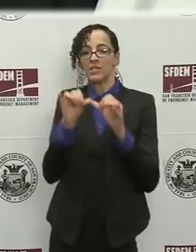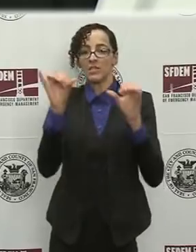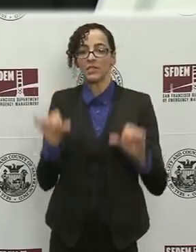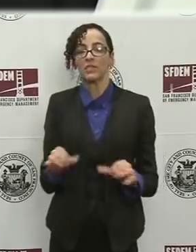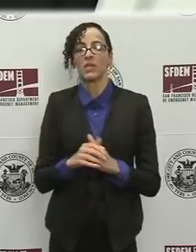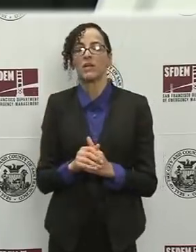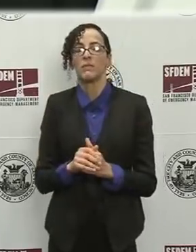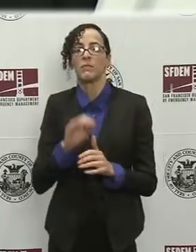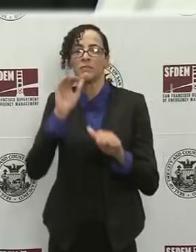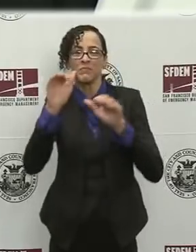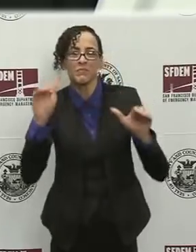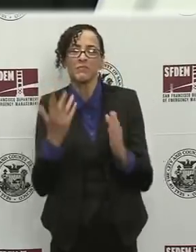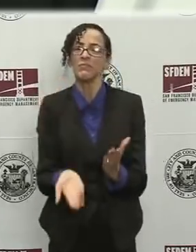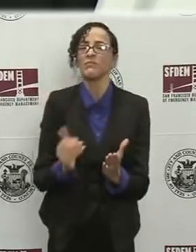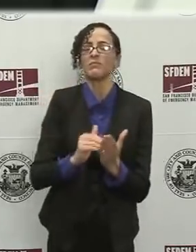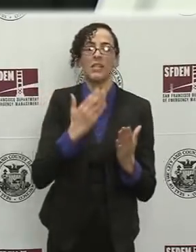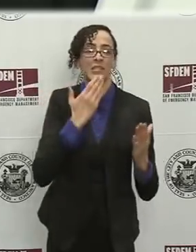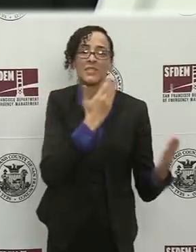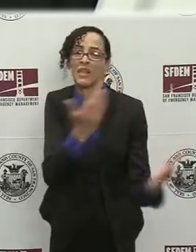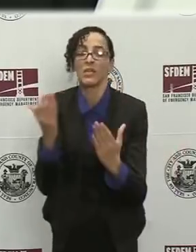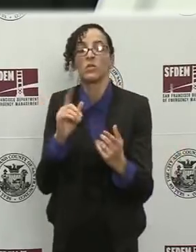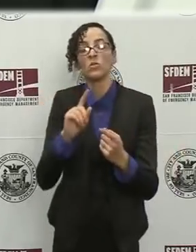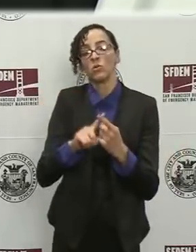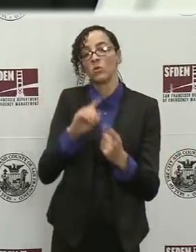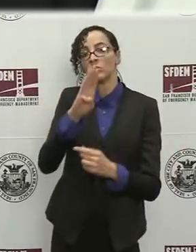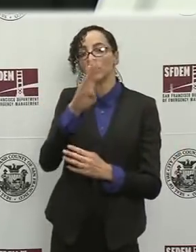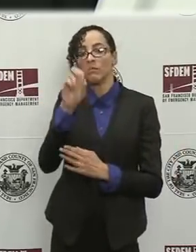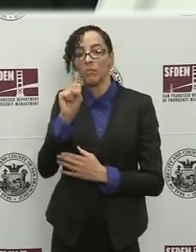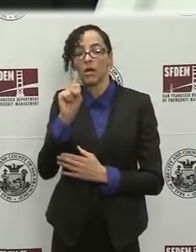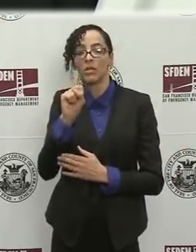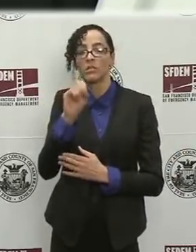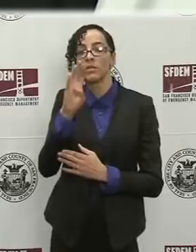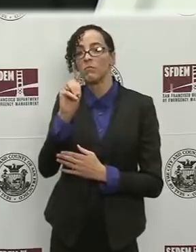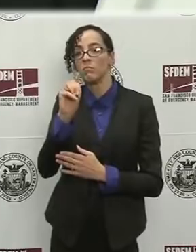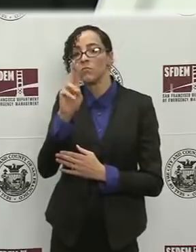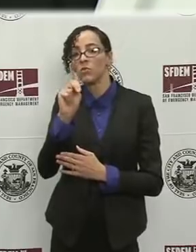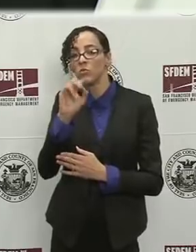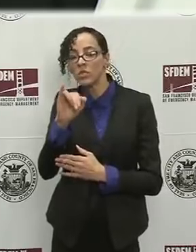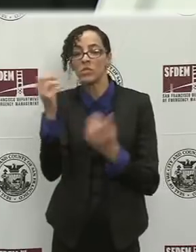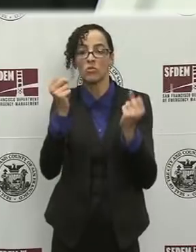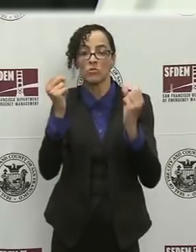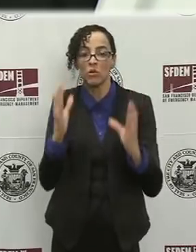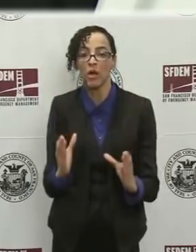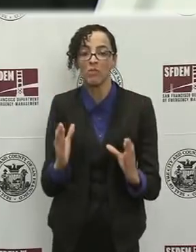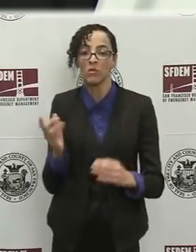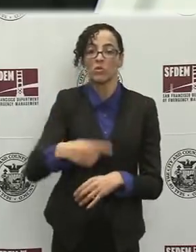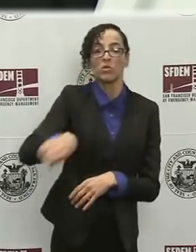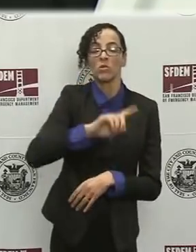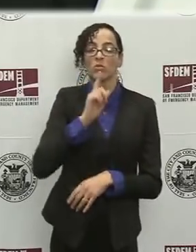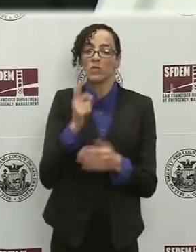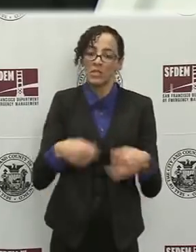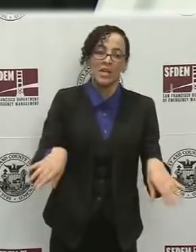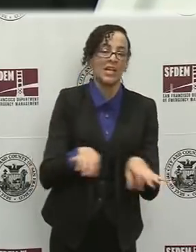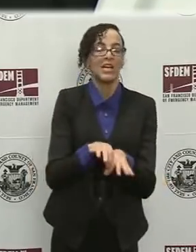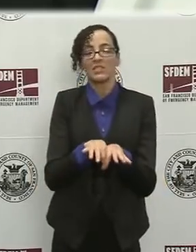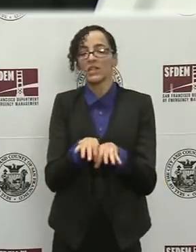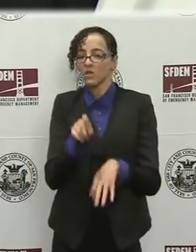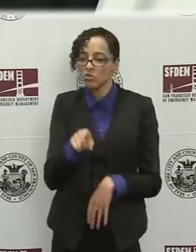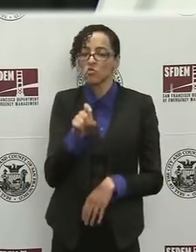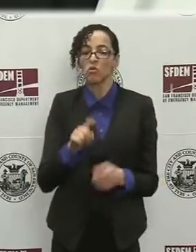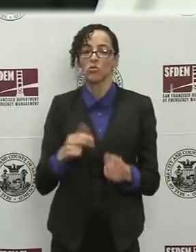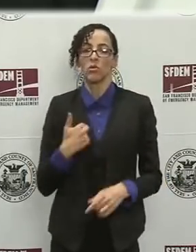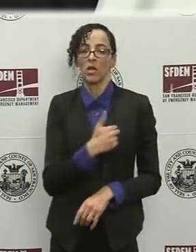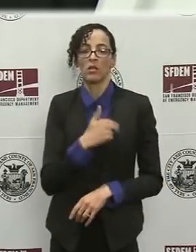you are so essential to us, and we will do everything we can to keep you safe. And so,